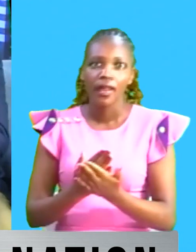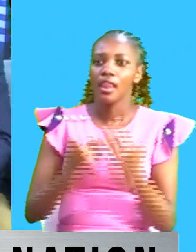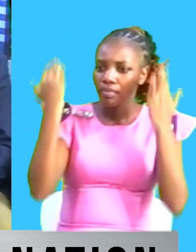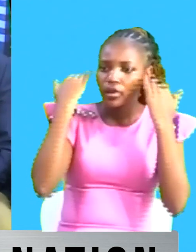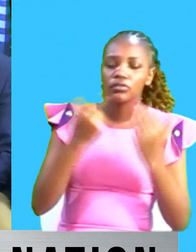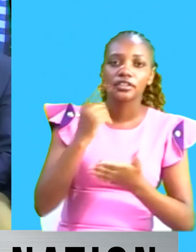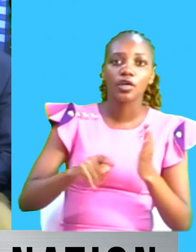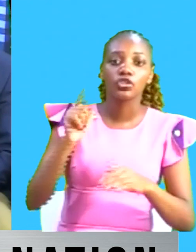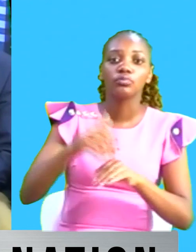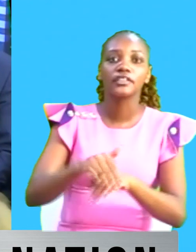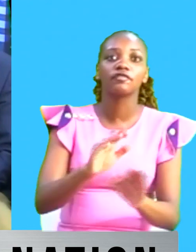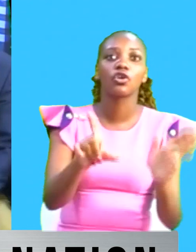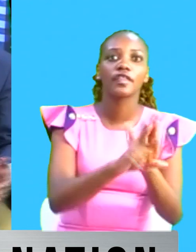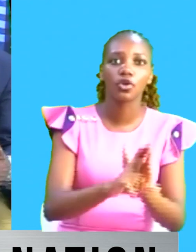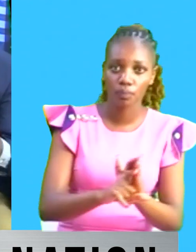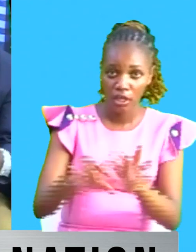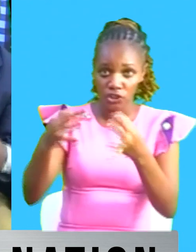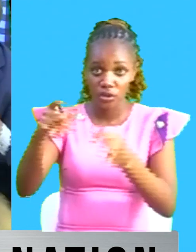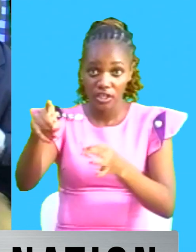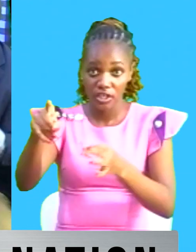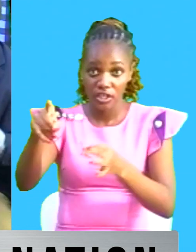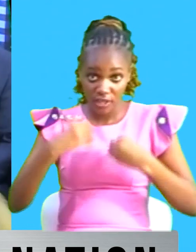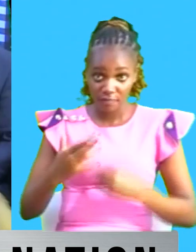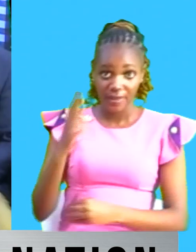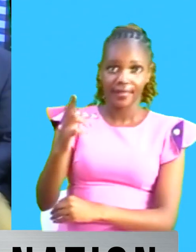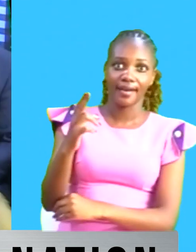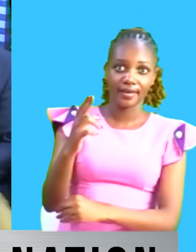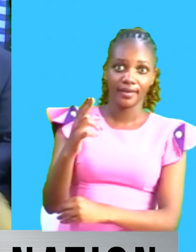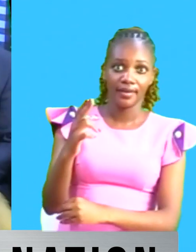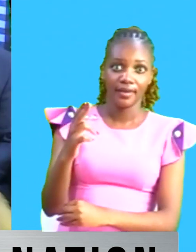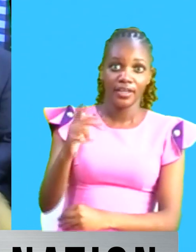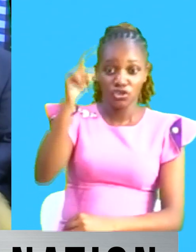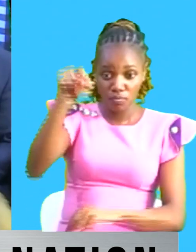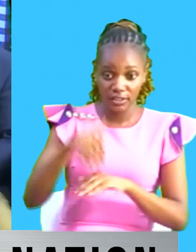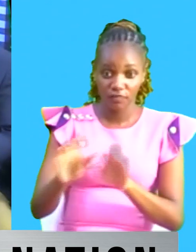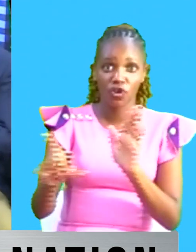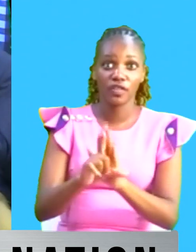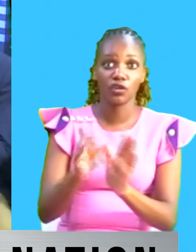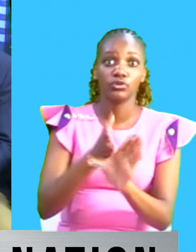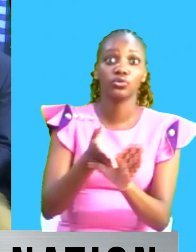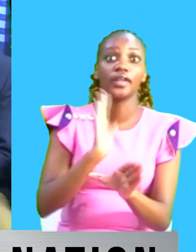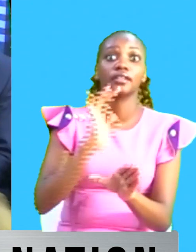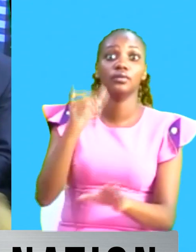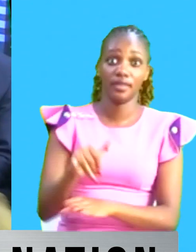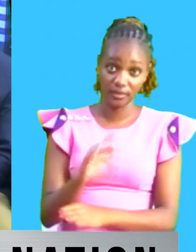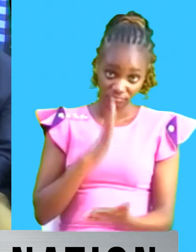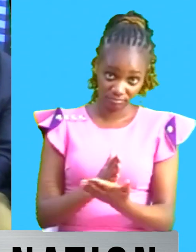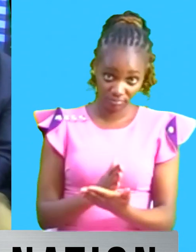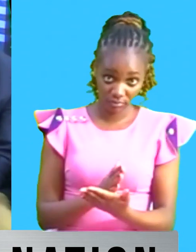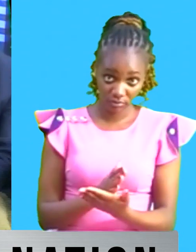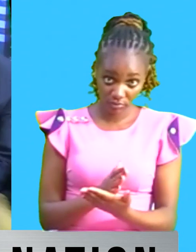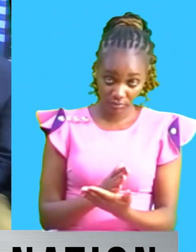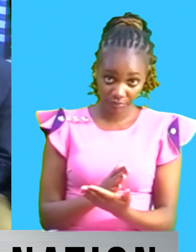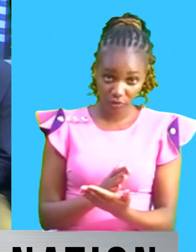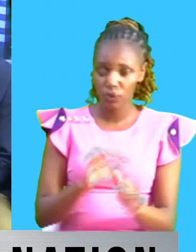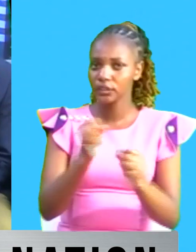me firearms, you have to follow the law to take them. You can't just accost me in some corner, Jonah,